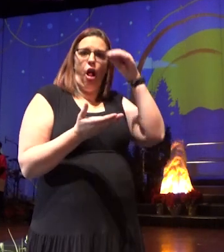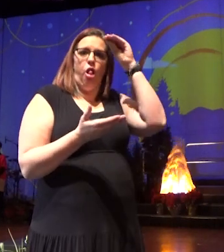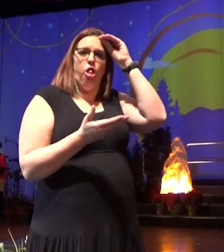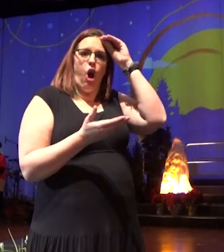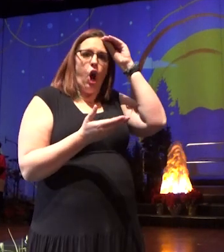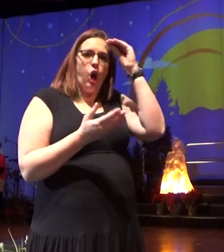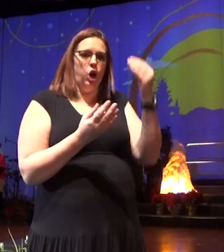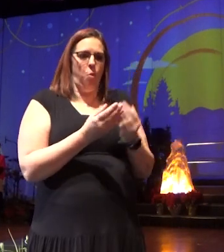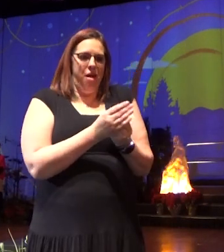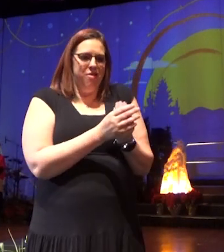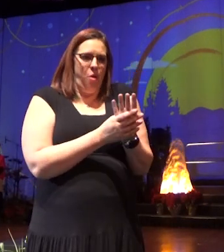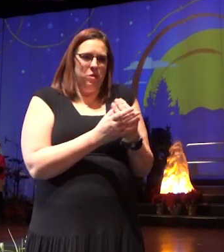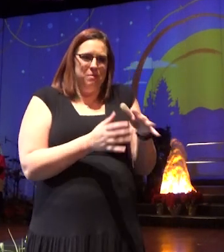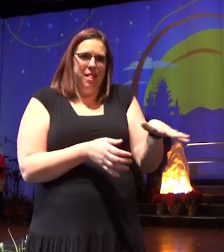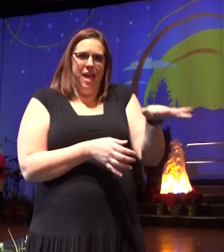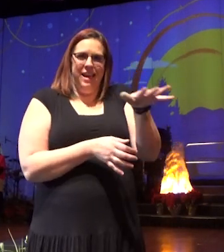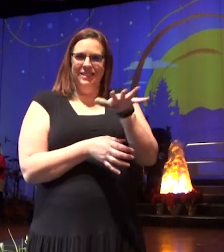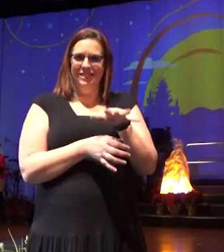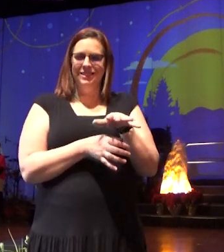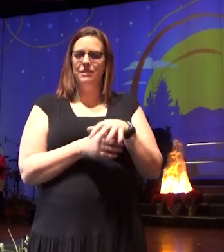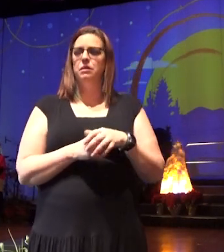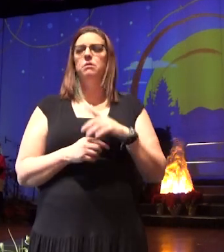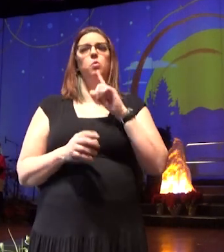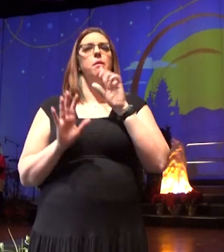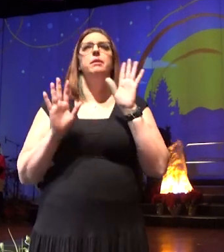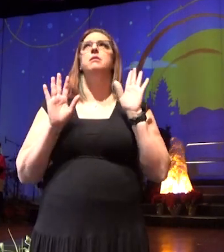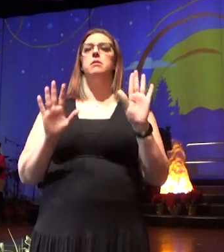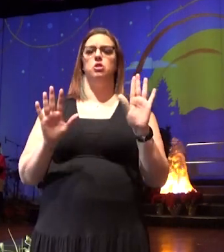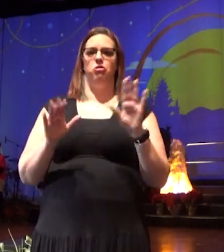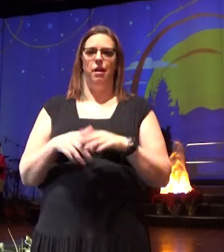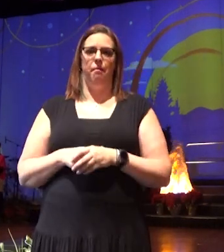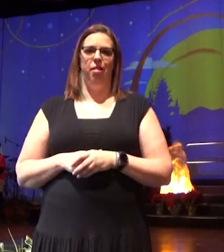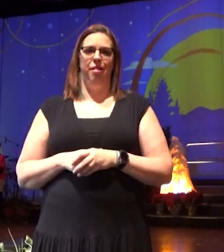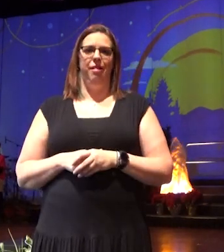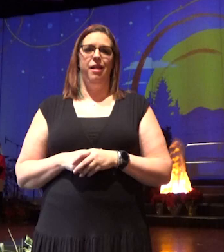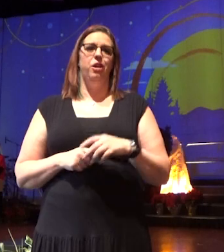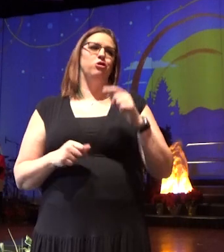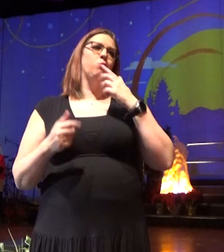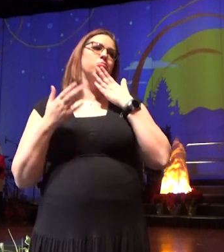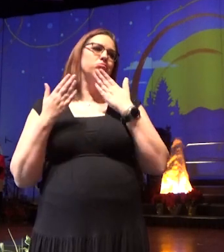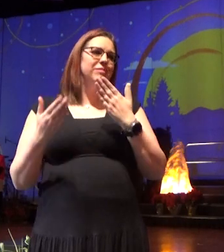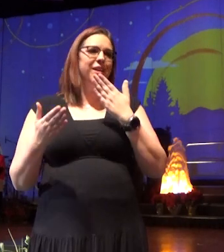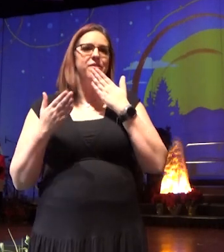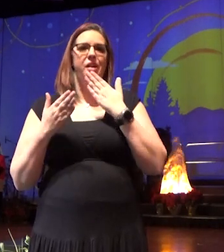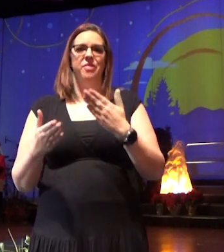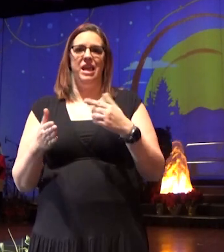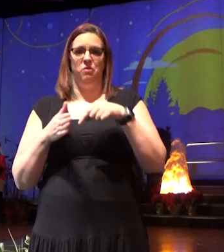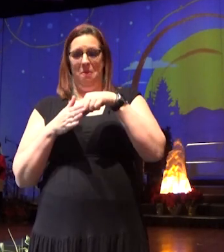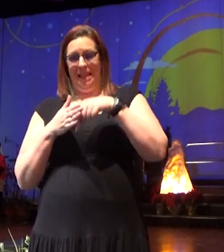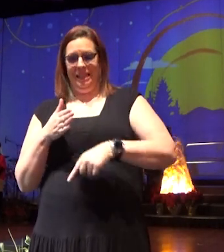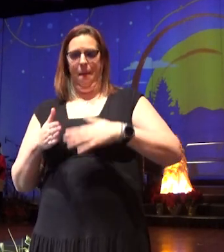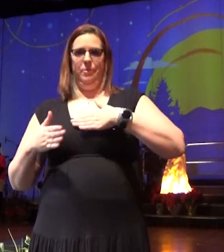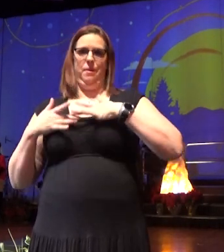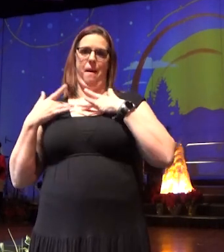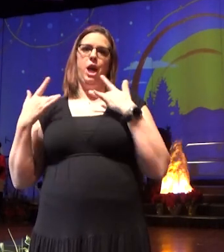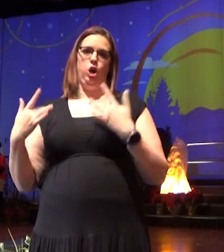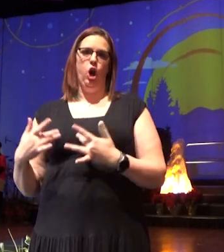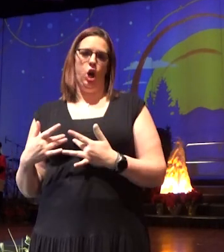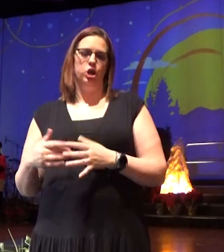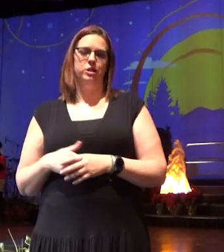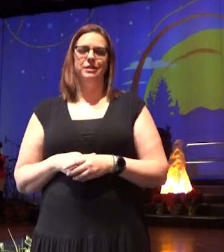about. And so it's just going to be incredible. And I just give thanks from the depth of my heart and